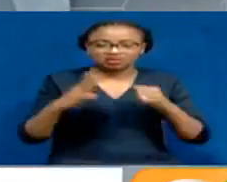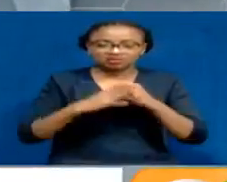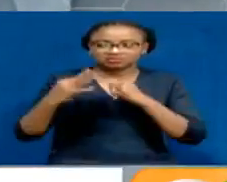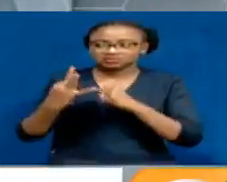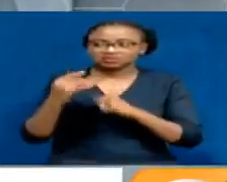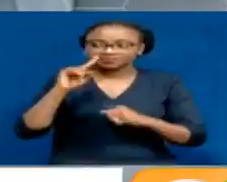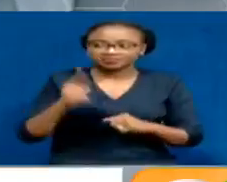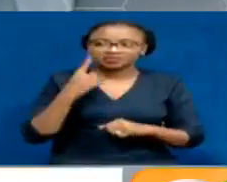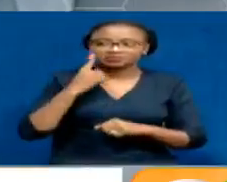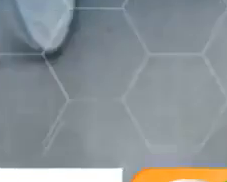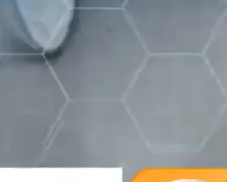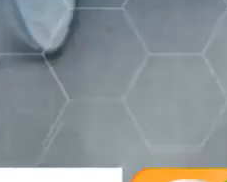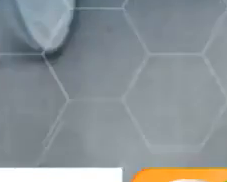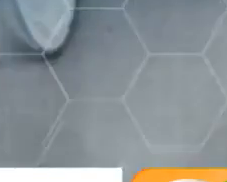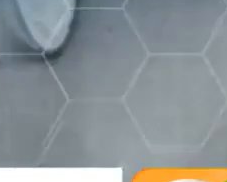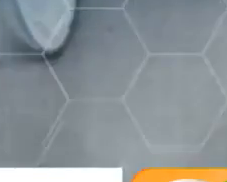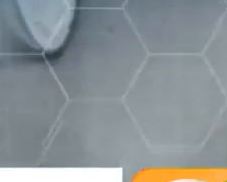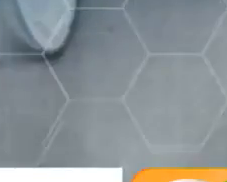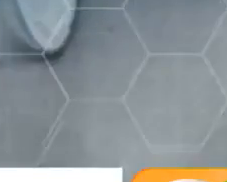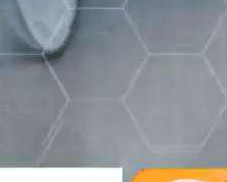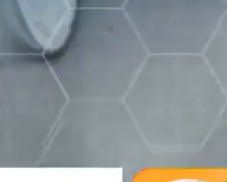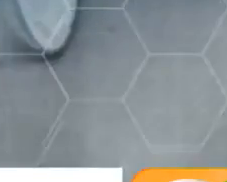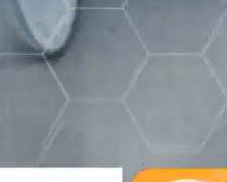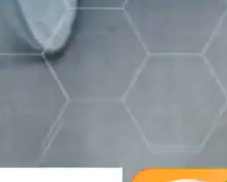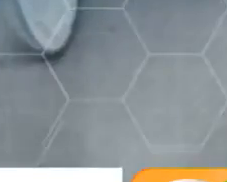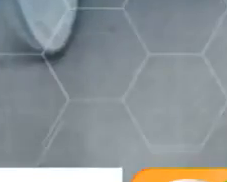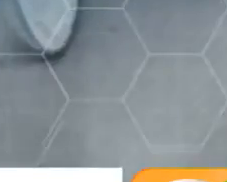1,293,004 doses have so far been administered, with